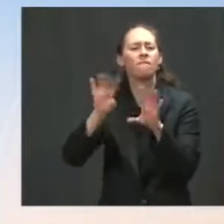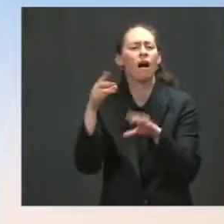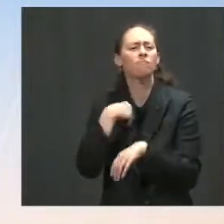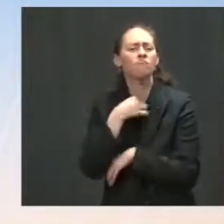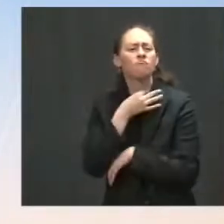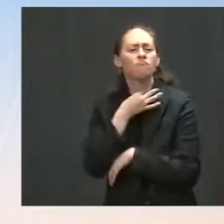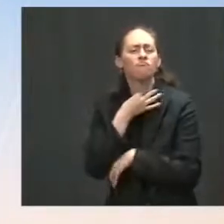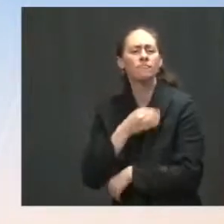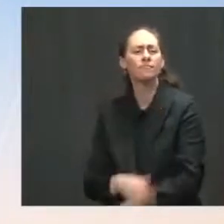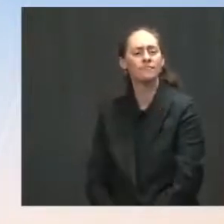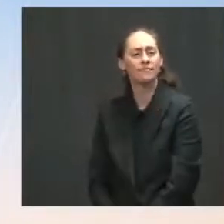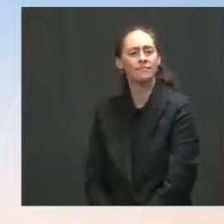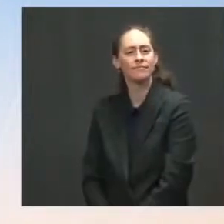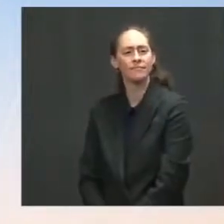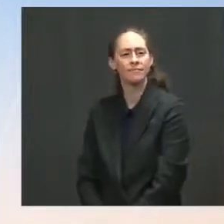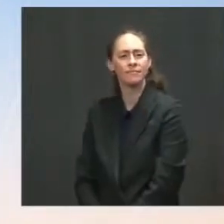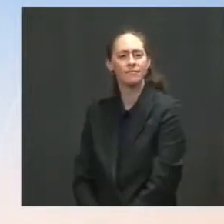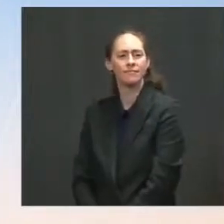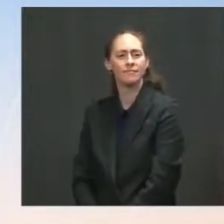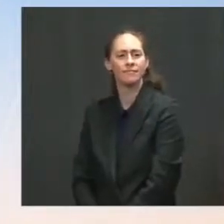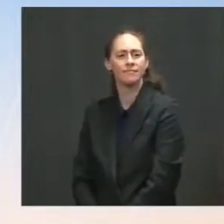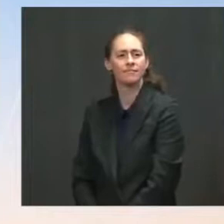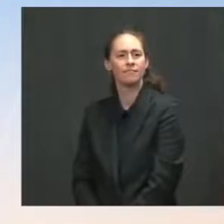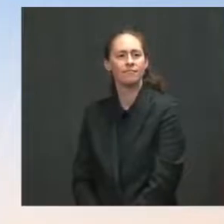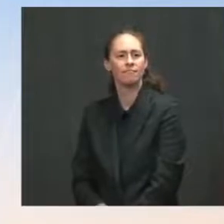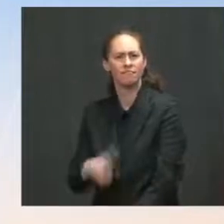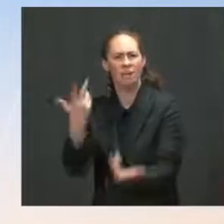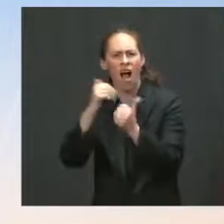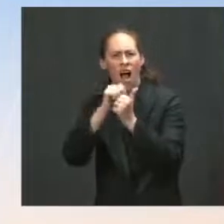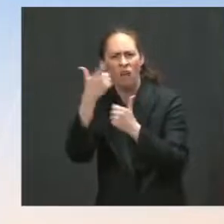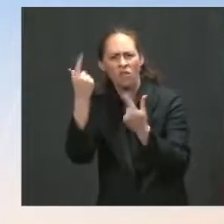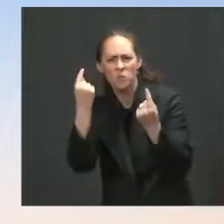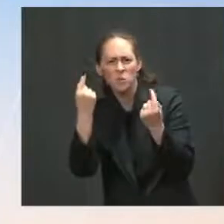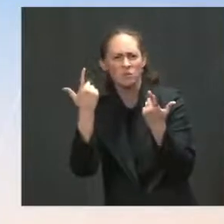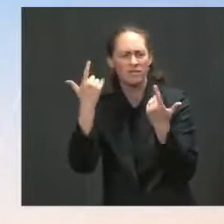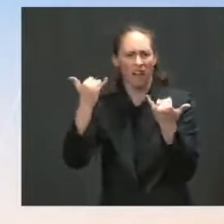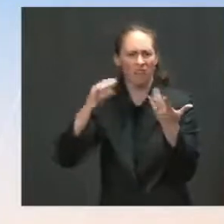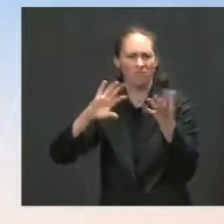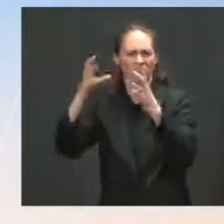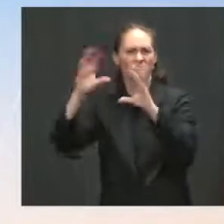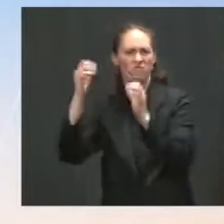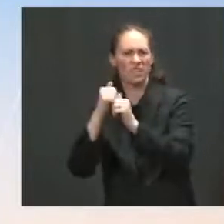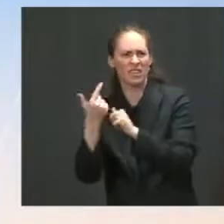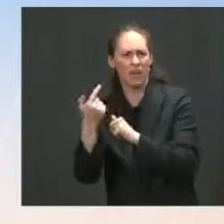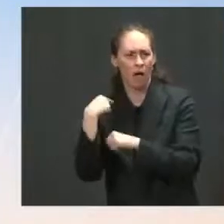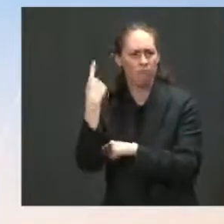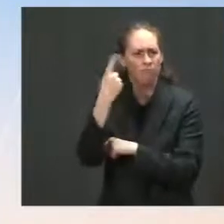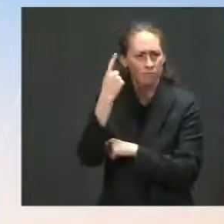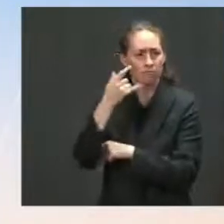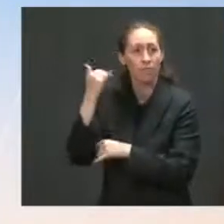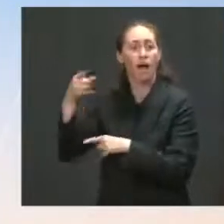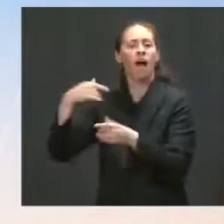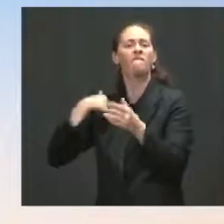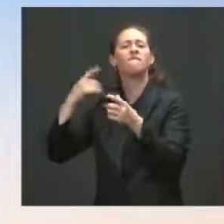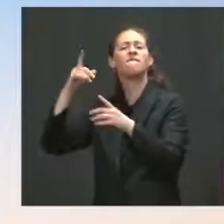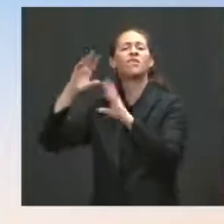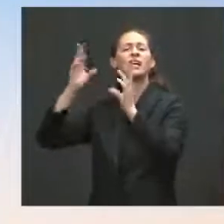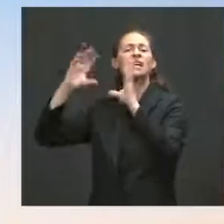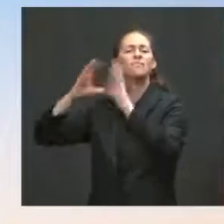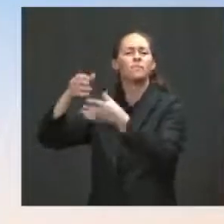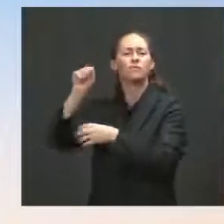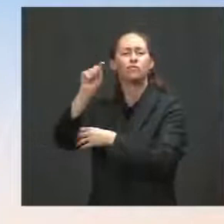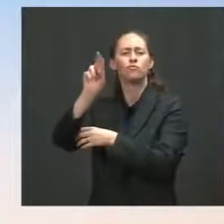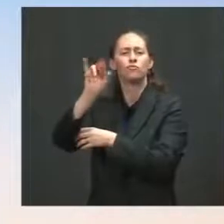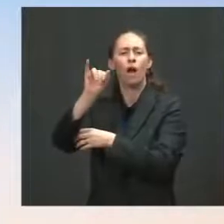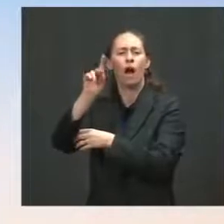combat gun violence. The White House has recently touted these strike forces that are going into a few cities to help combat that. Are there